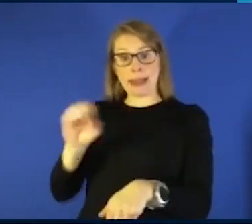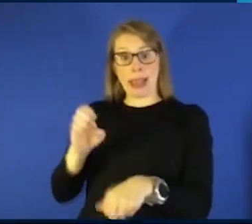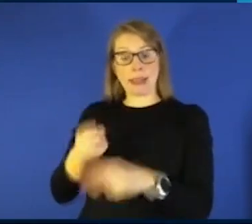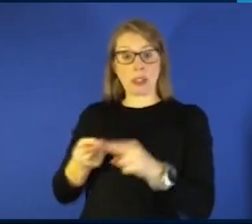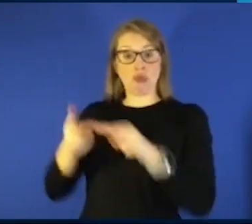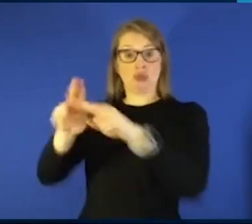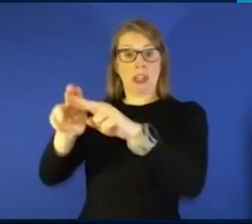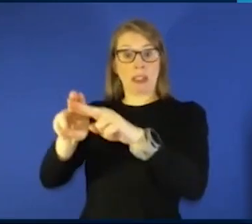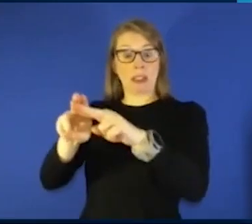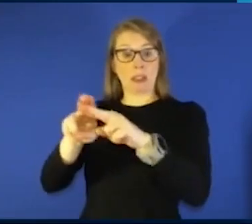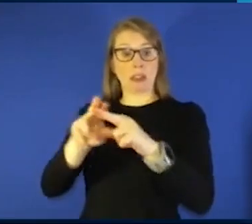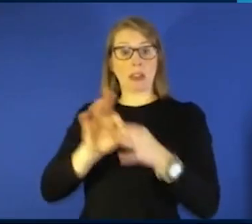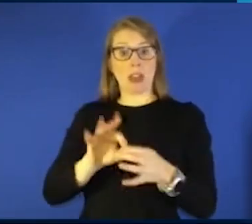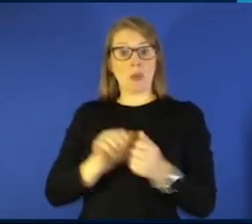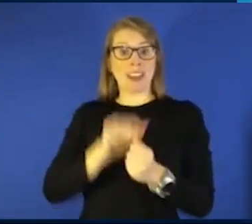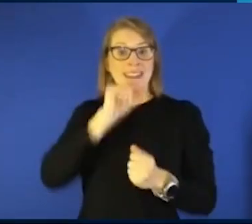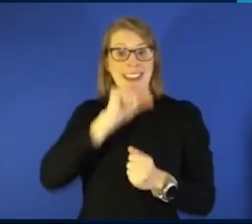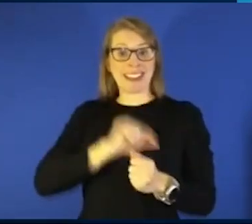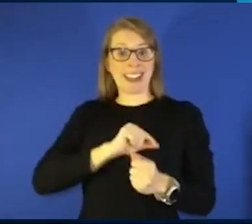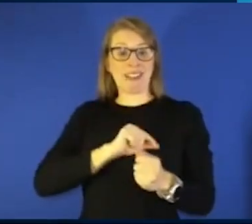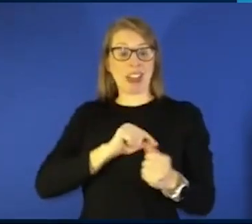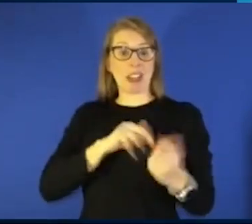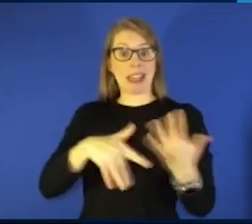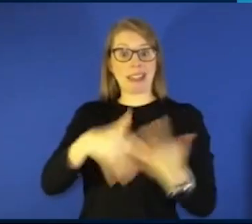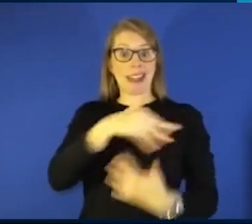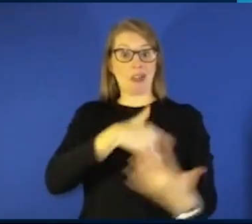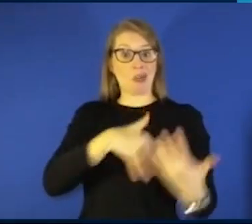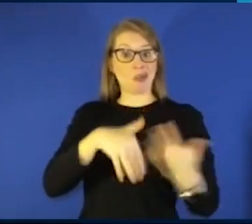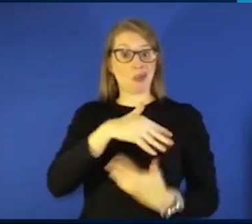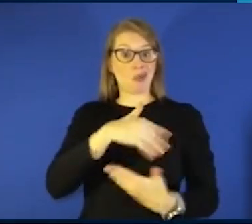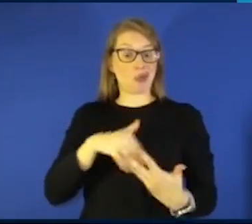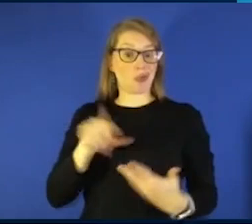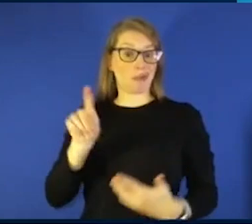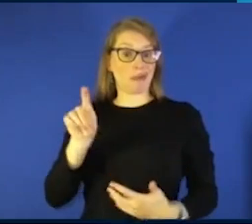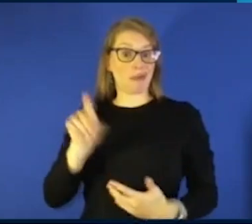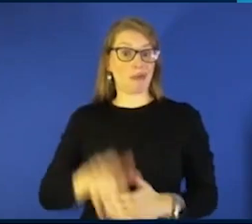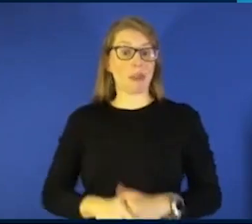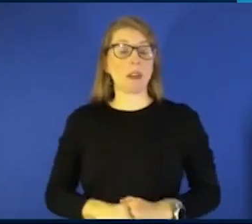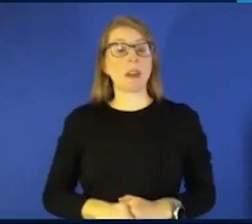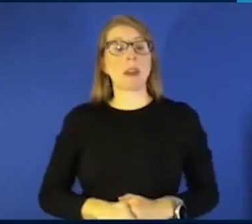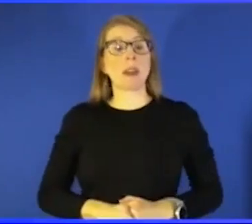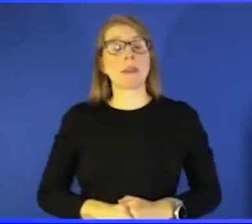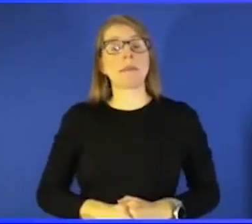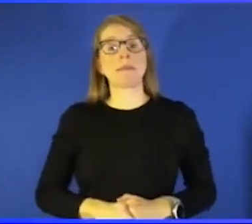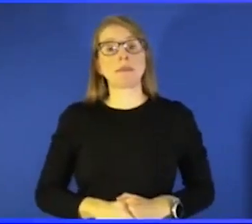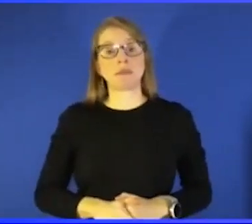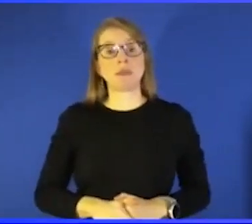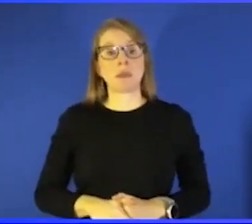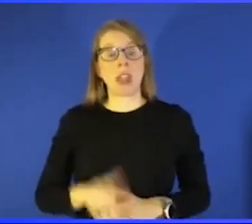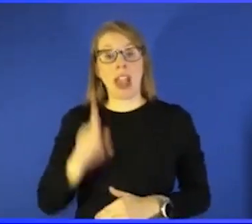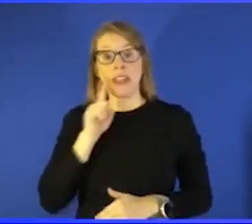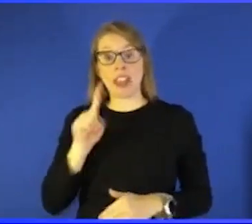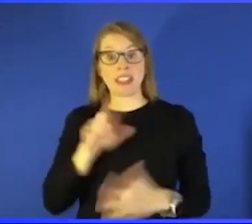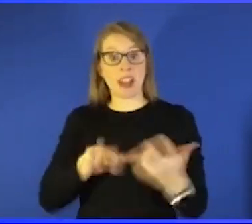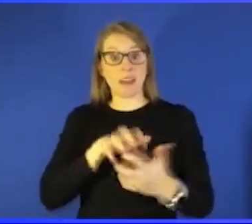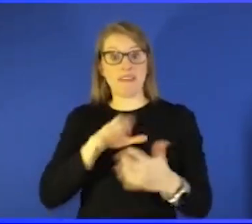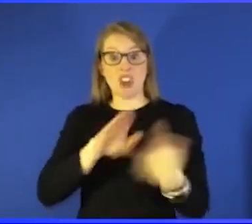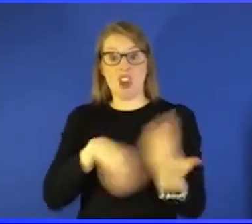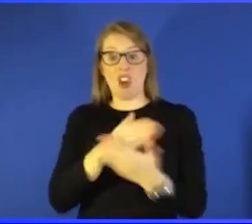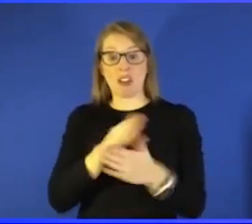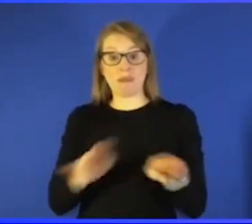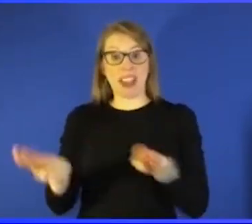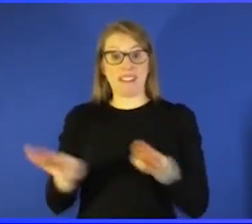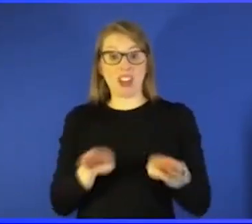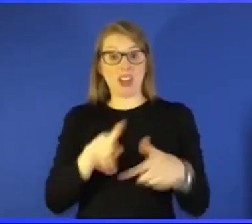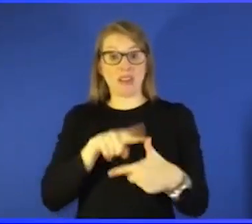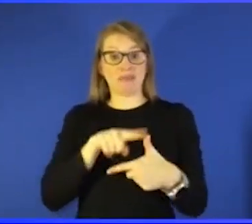to do with Thanksgiving get-togethers? Dr. Hawkinson? Yeah, I think it's a combination of all these behaviors. It's reduction in